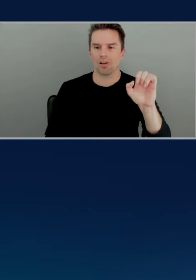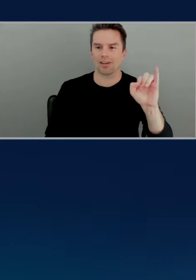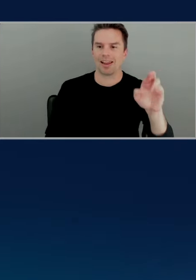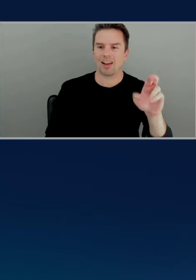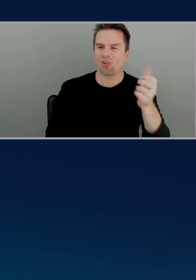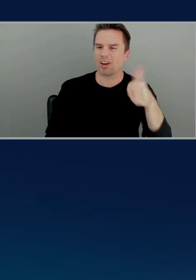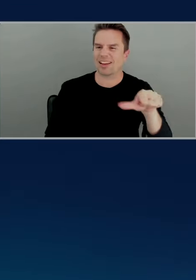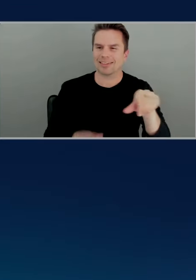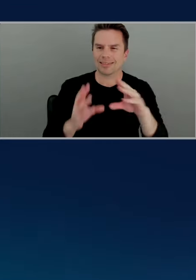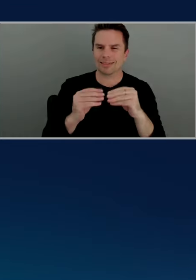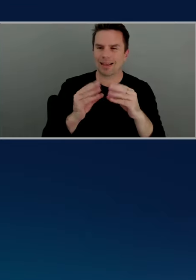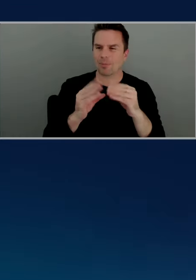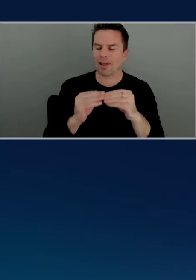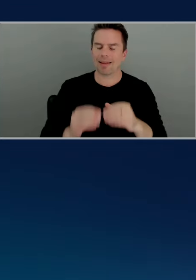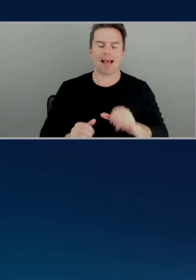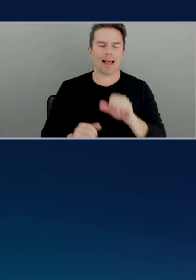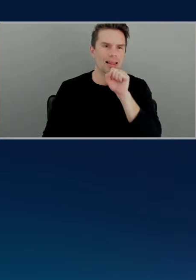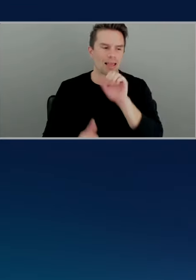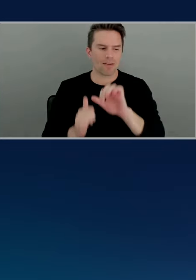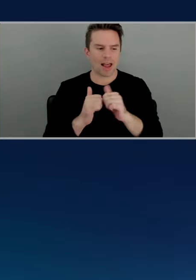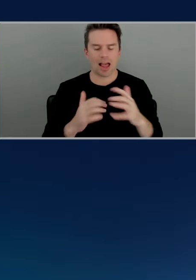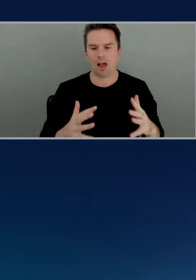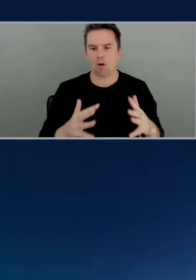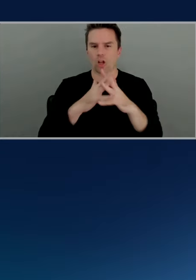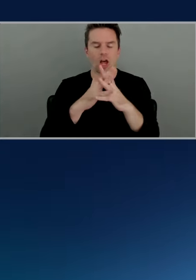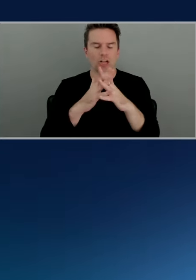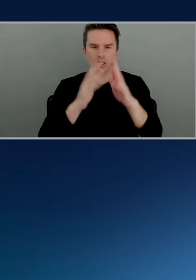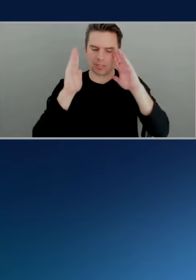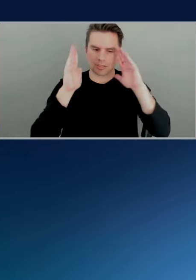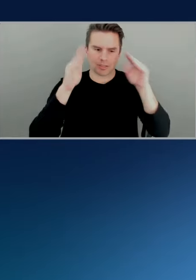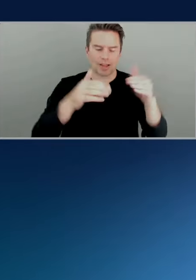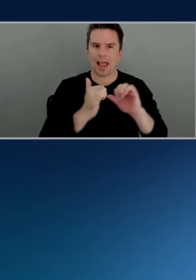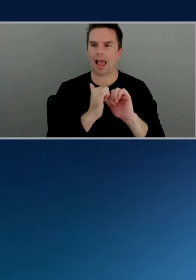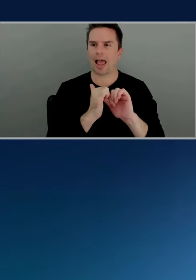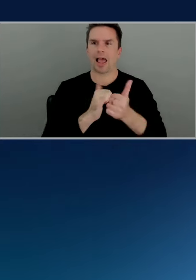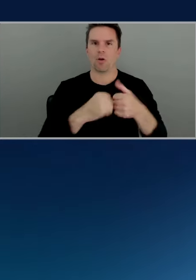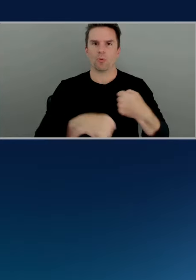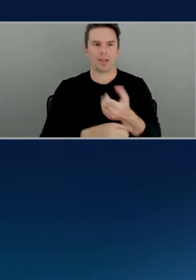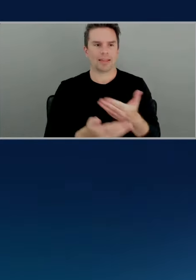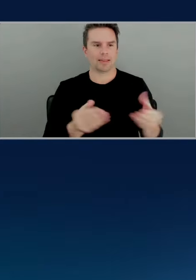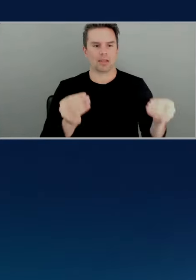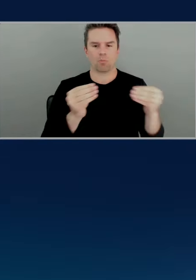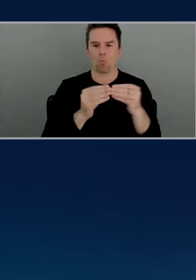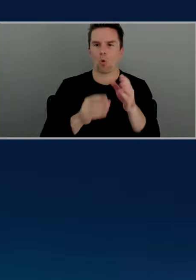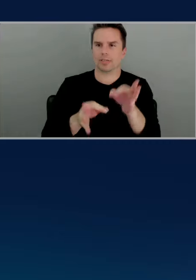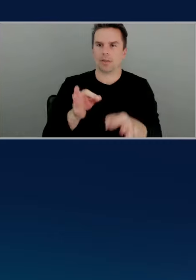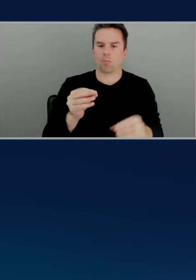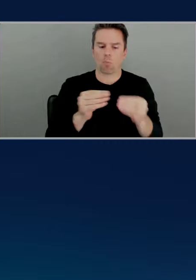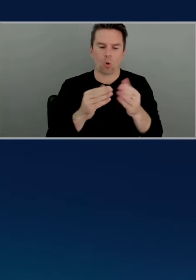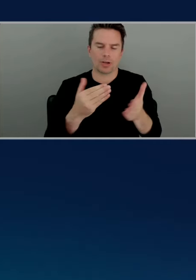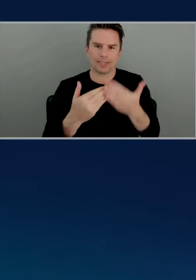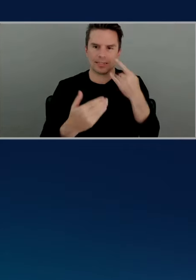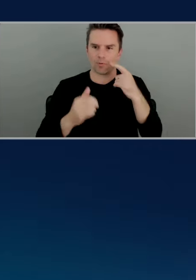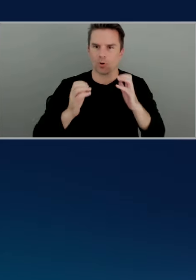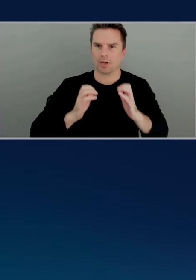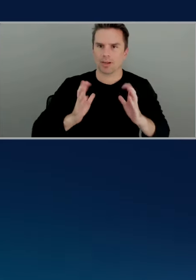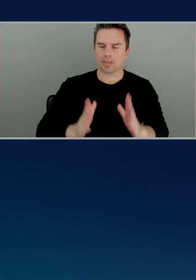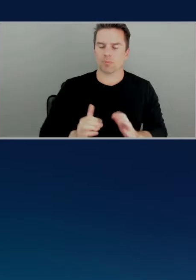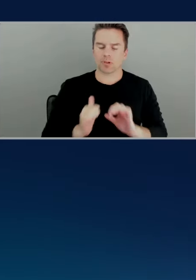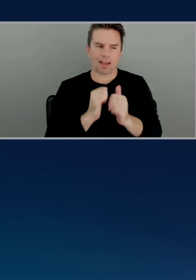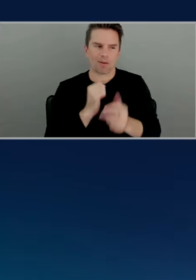embodies our, how can we make things easier for customers? How can we make it more productive on the technology side? And then how can we save them money? Yeah. And all of